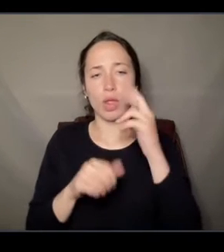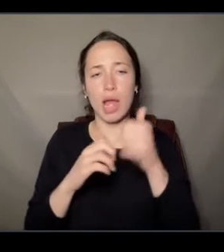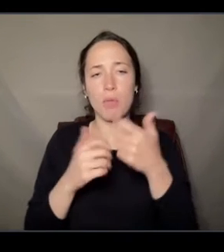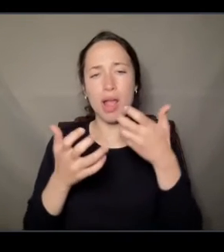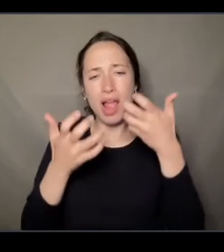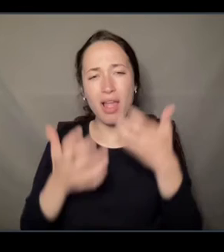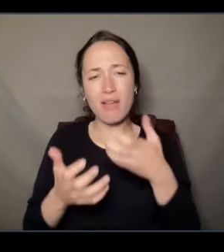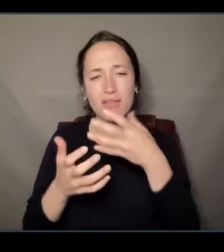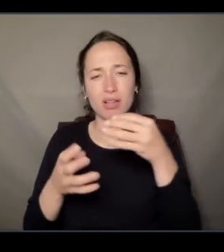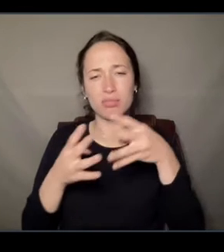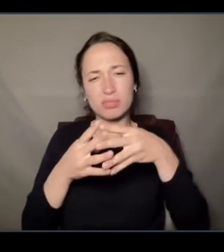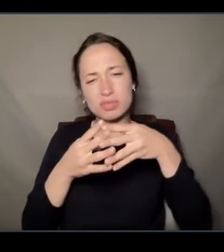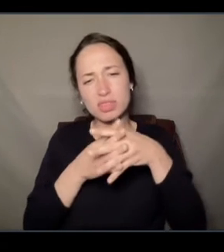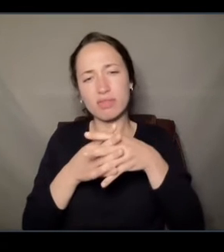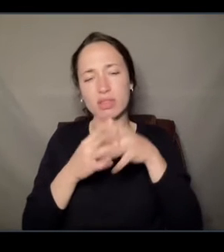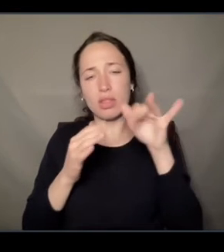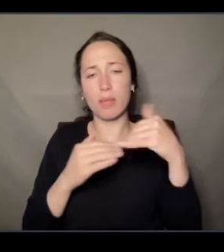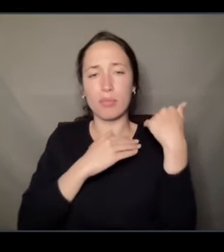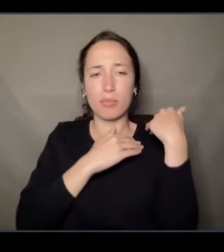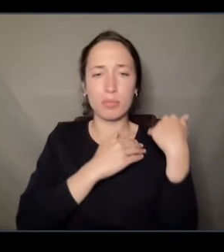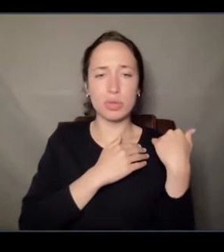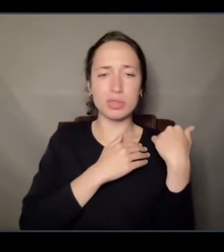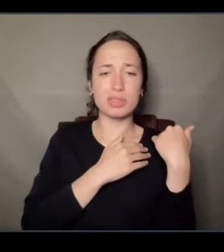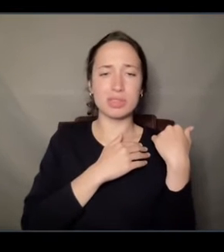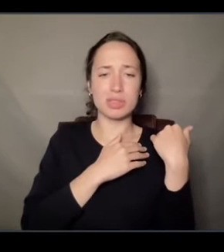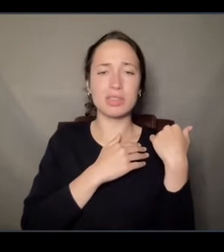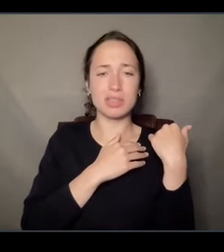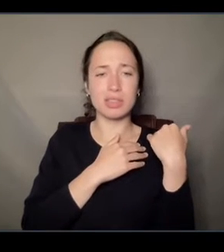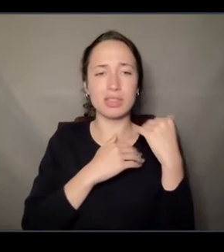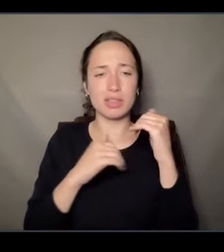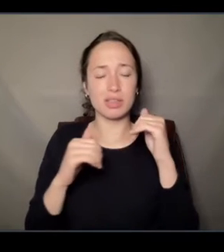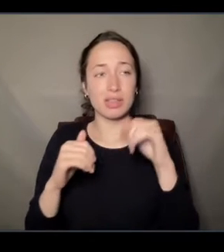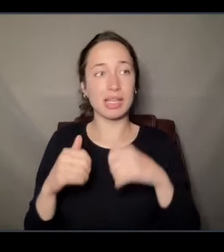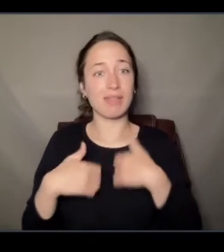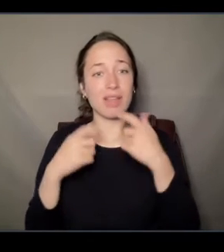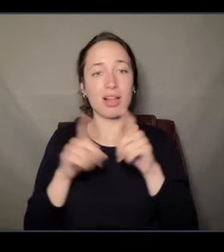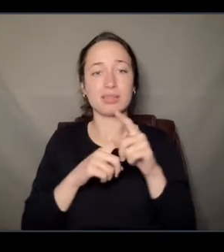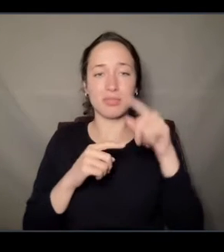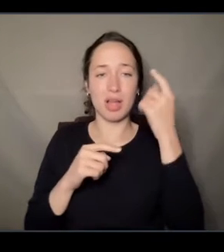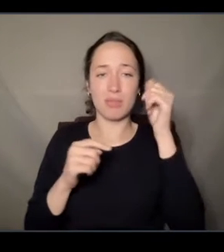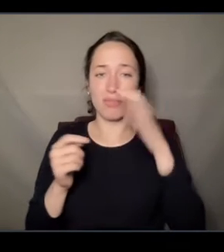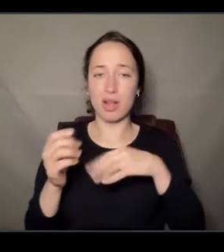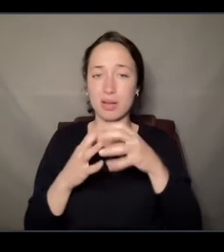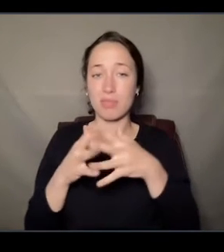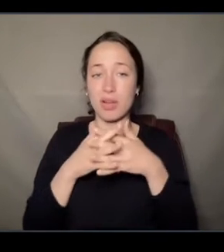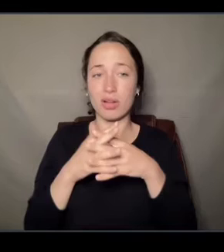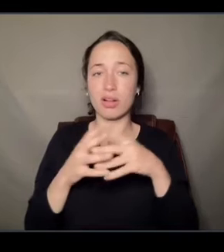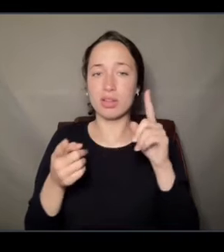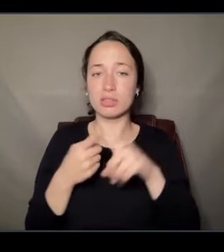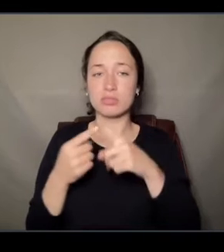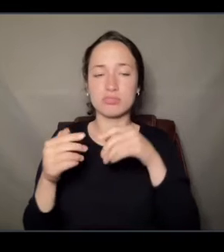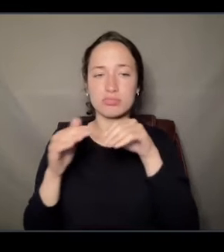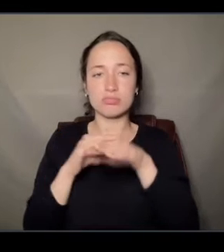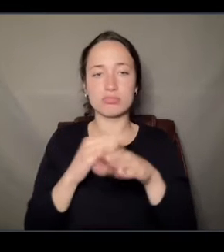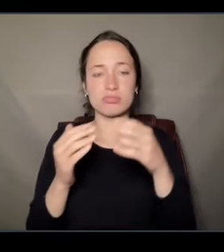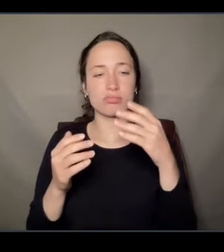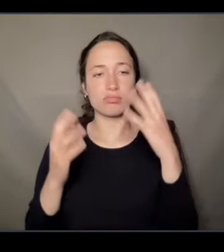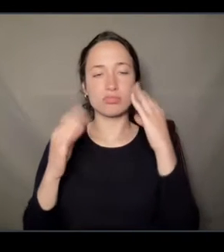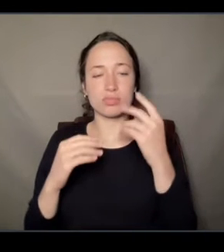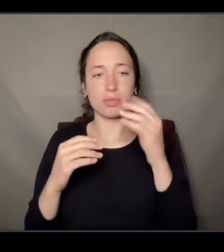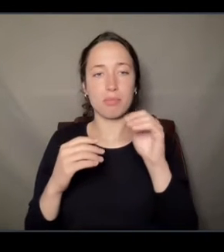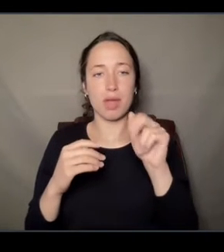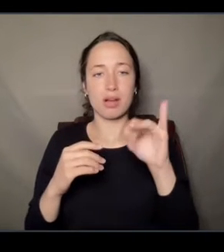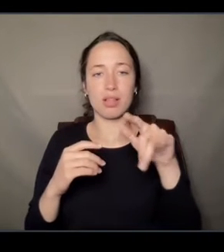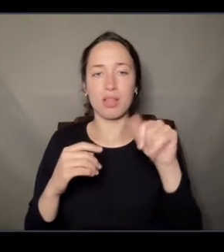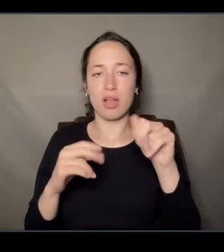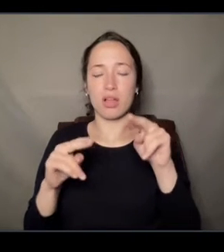fully realized how heavy and pervasive the burden of living as a Black man in America is until he is in